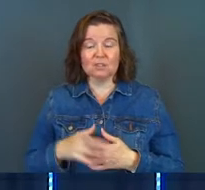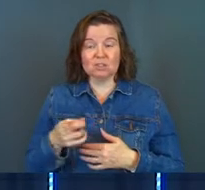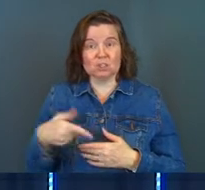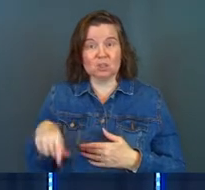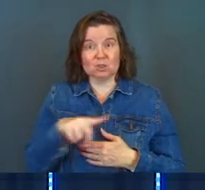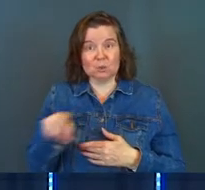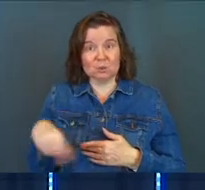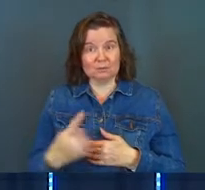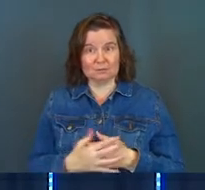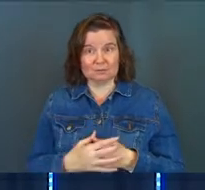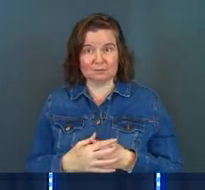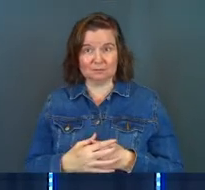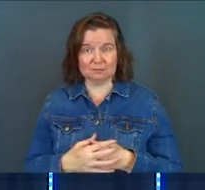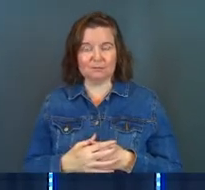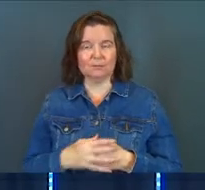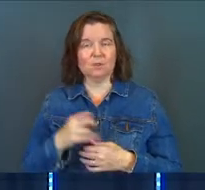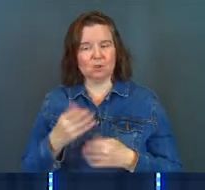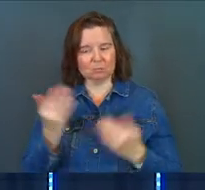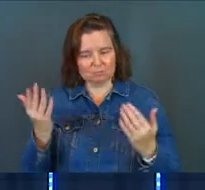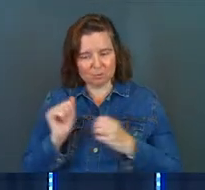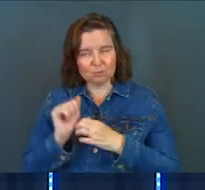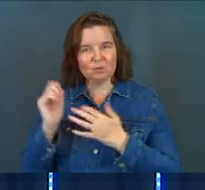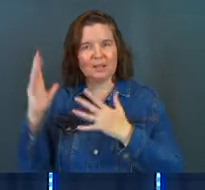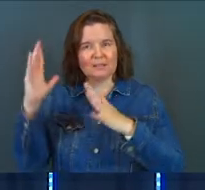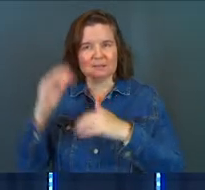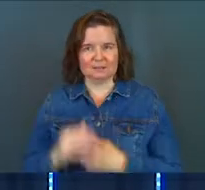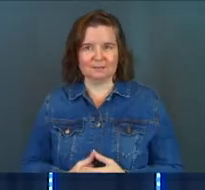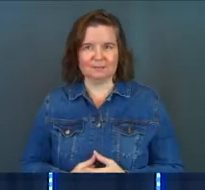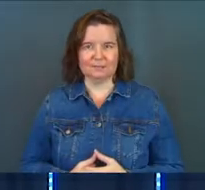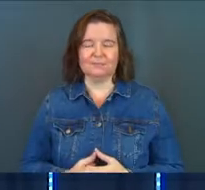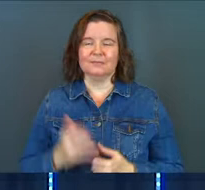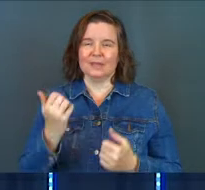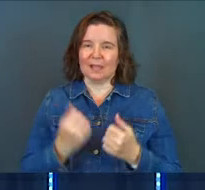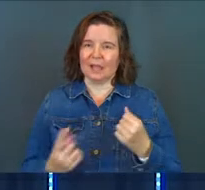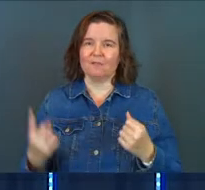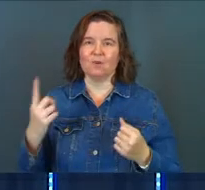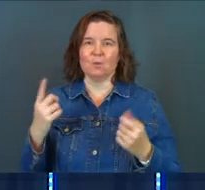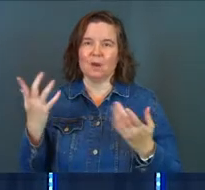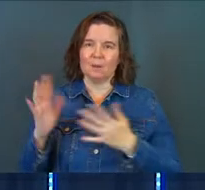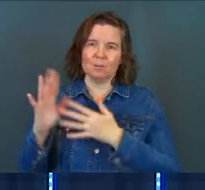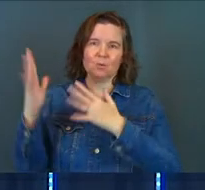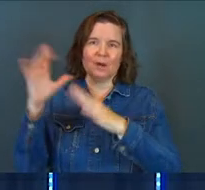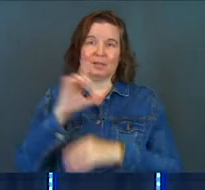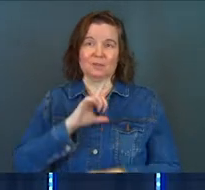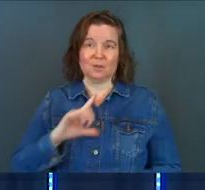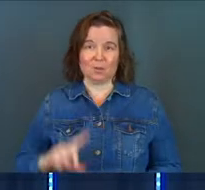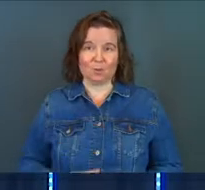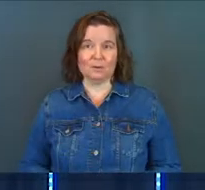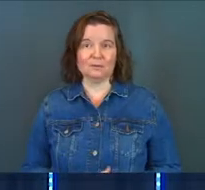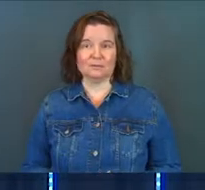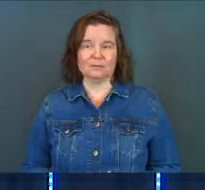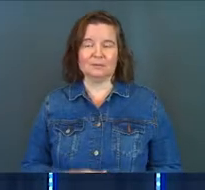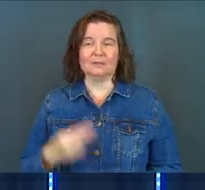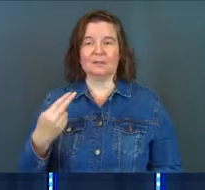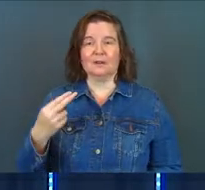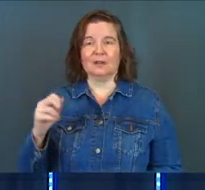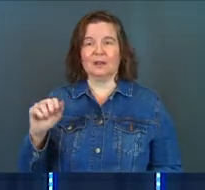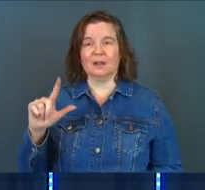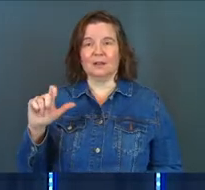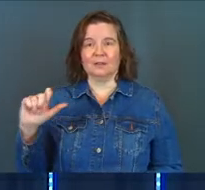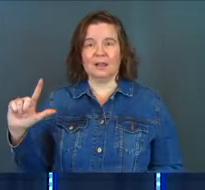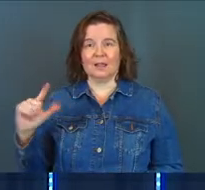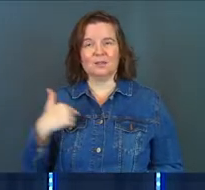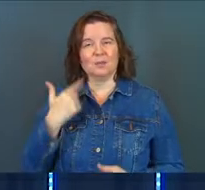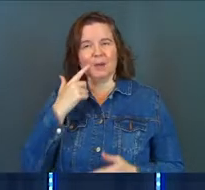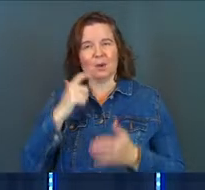Just you guys. You praise. Everyone praise the Lord. Halal, you might recognize